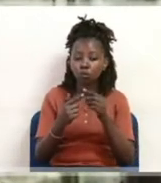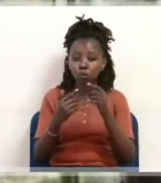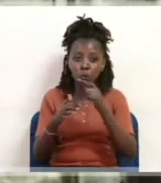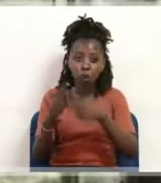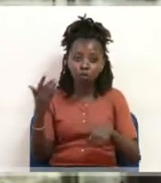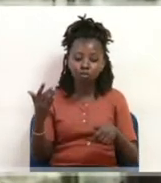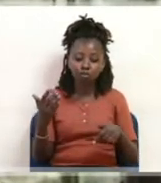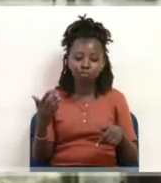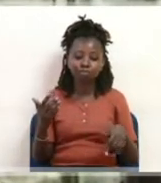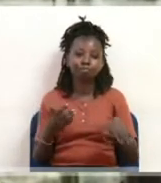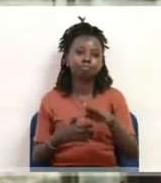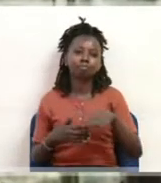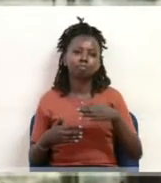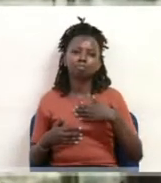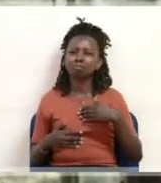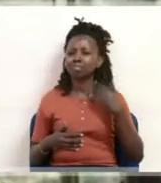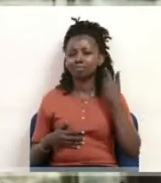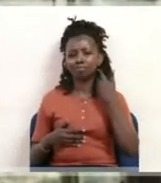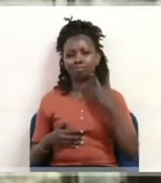Me, I don't like my past.